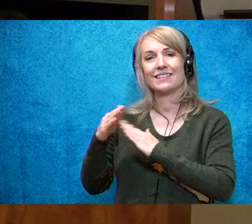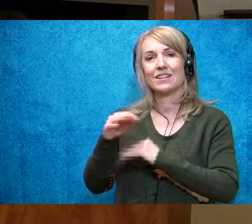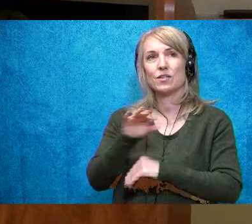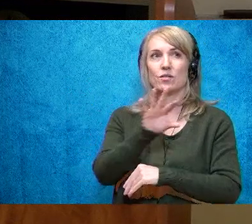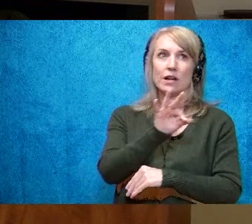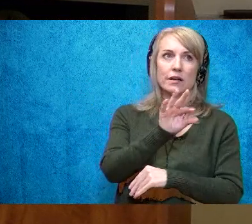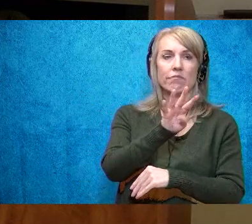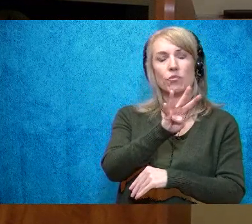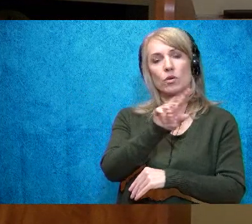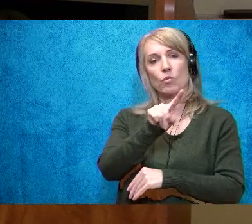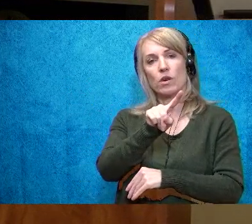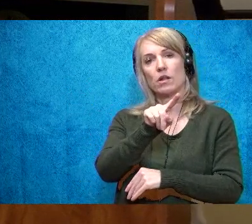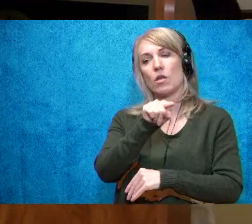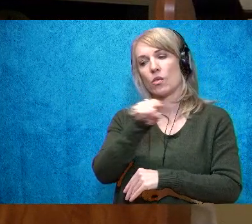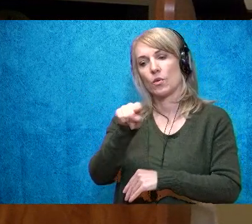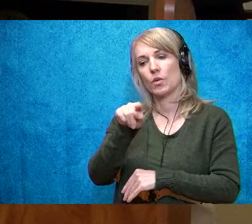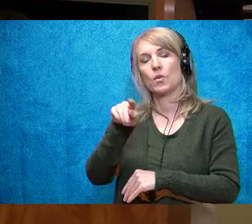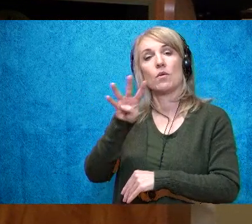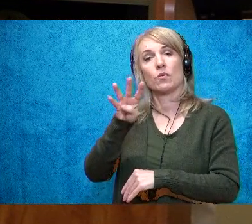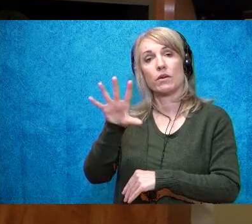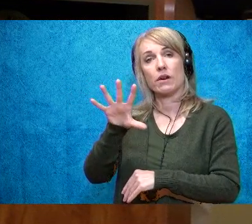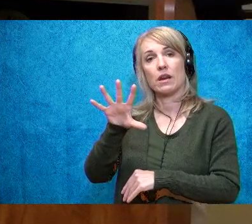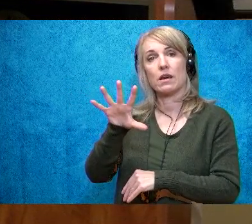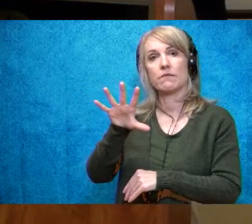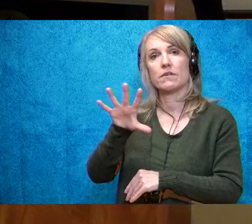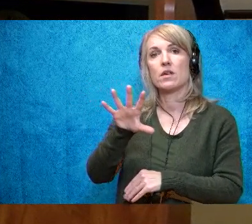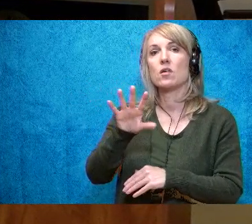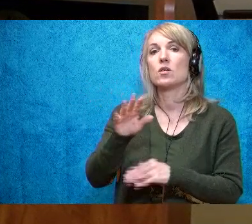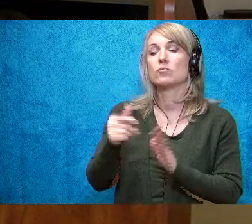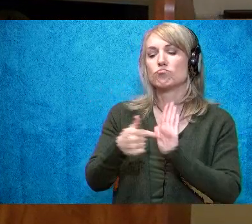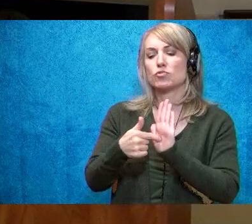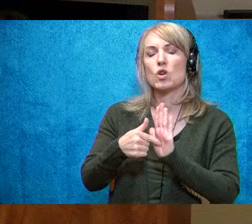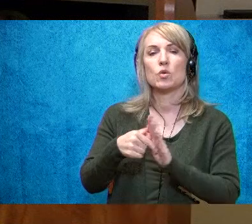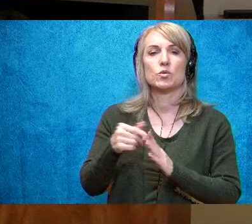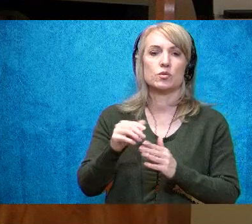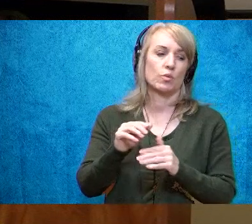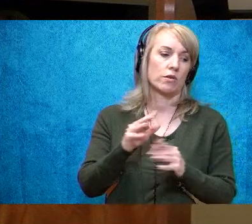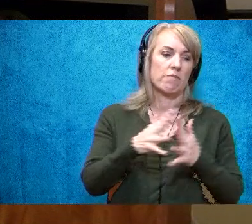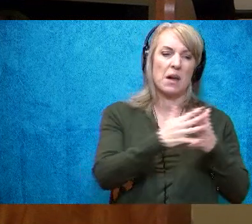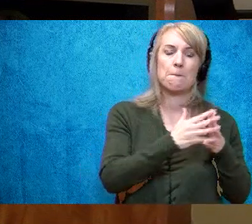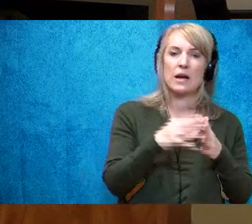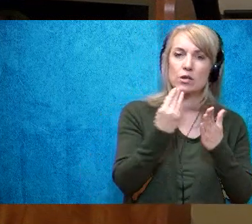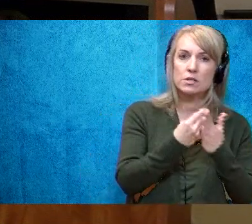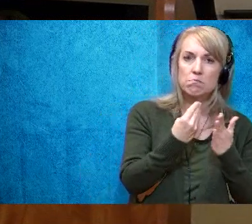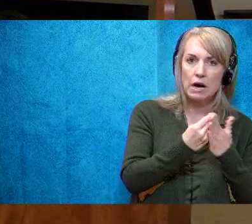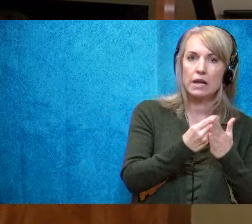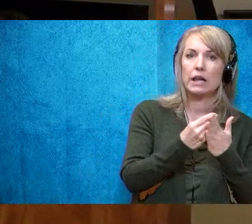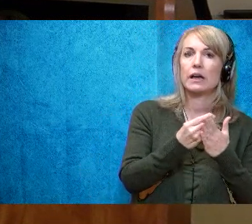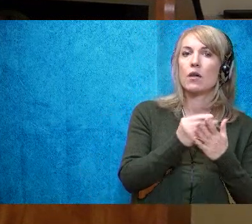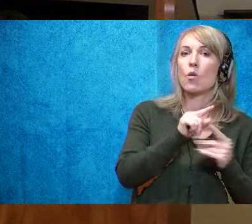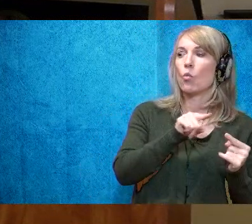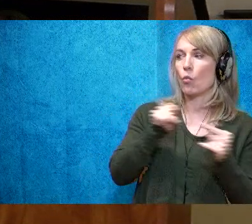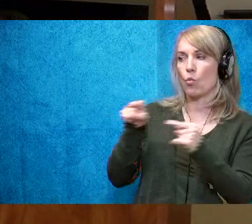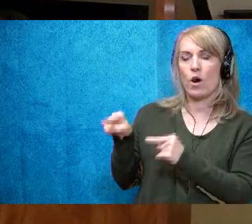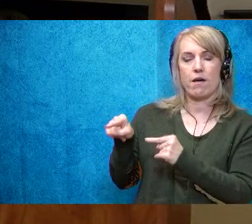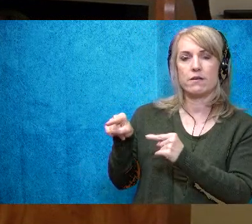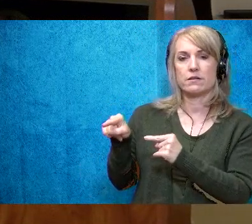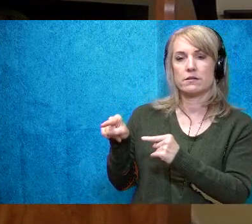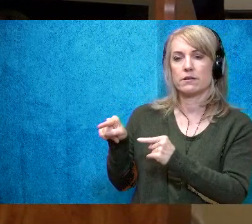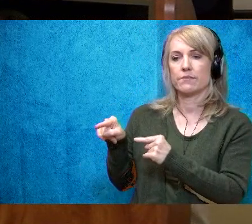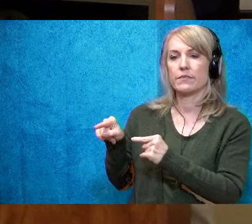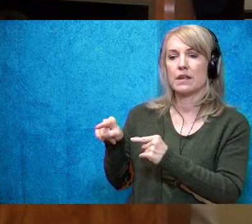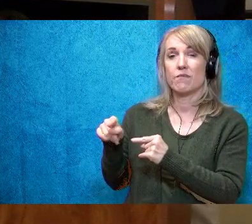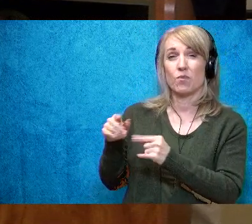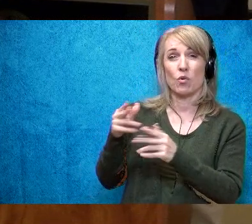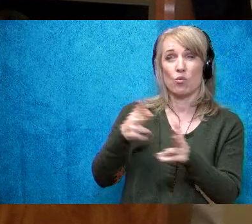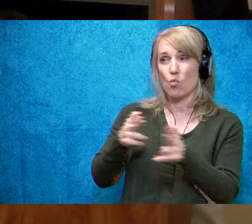through 45, where all of our aid went, how much money we were able to give in weapons and defense.